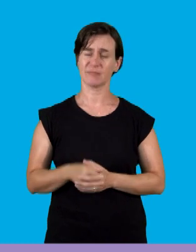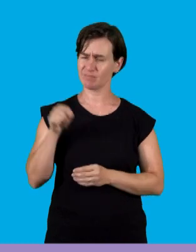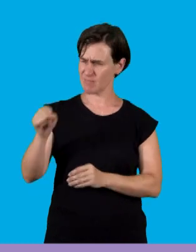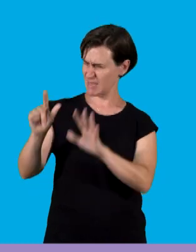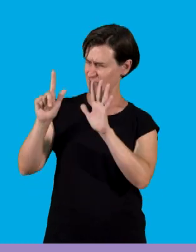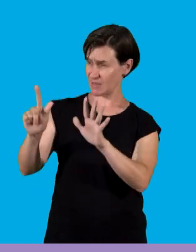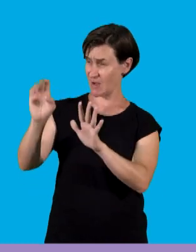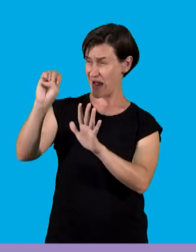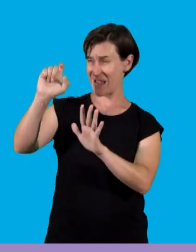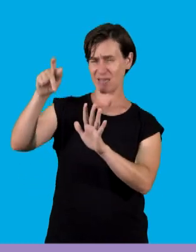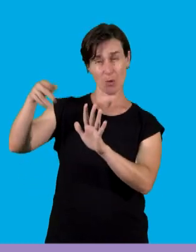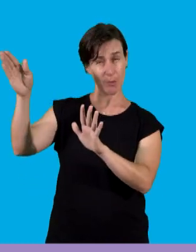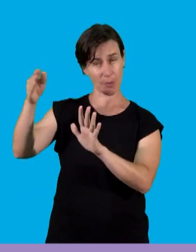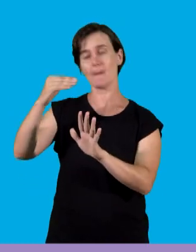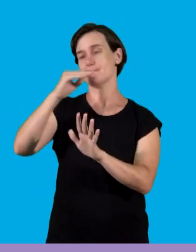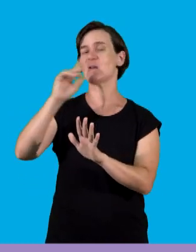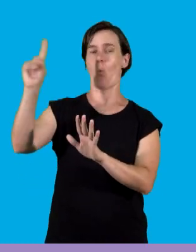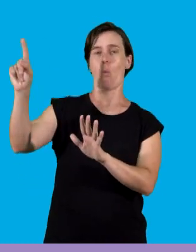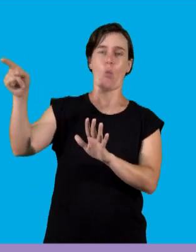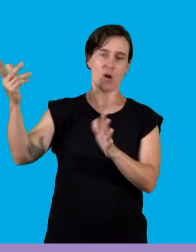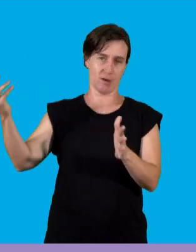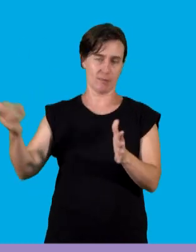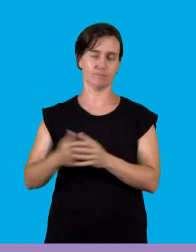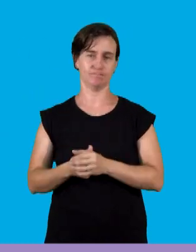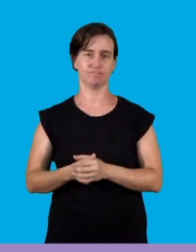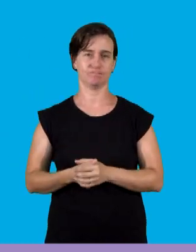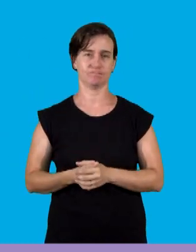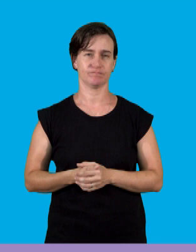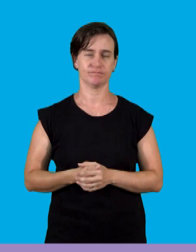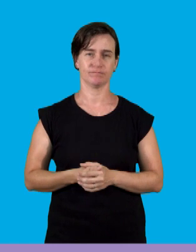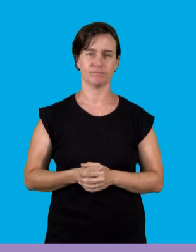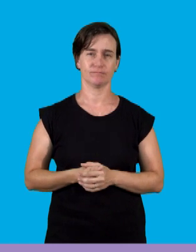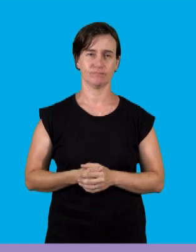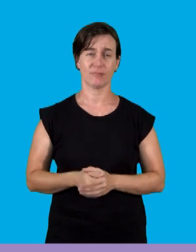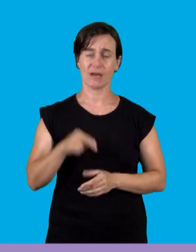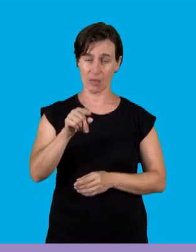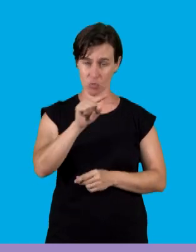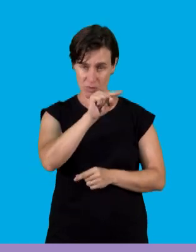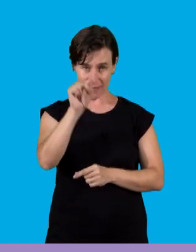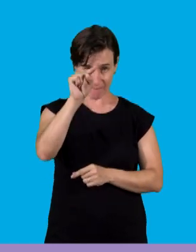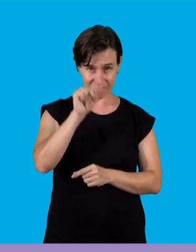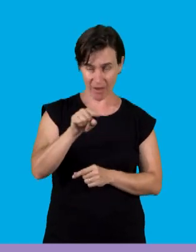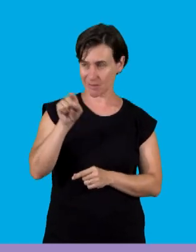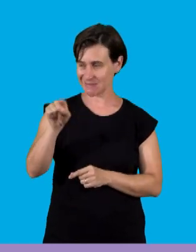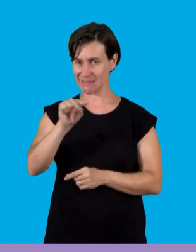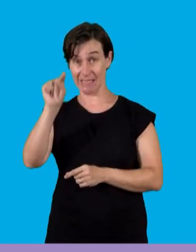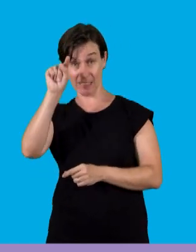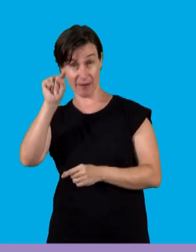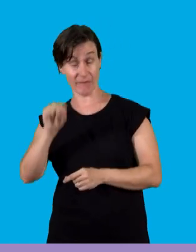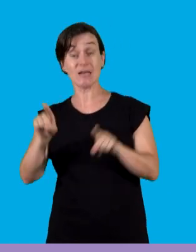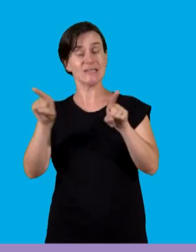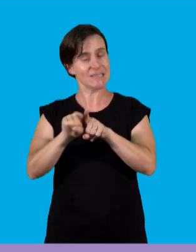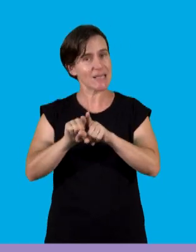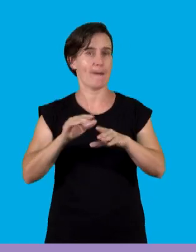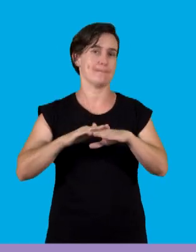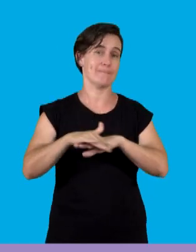7. Now that last 7 there we know has an exponent of 1, and if we are dividing powers that have the